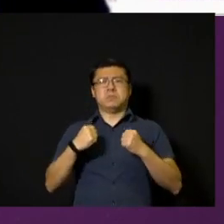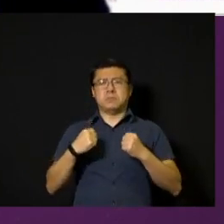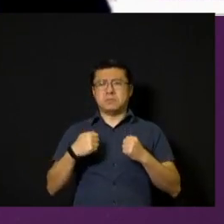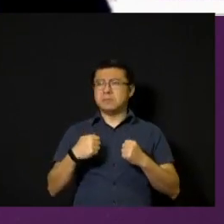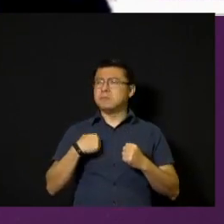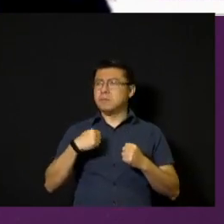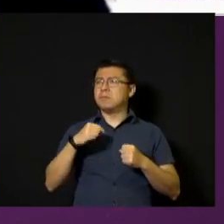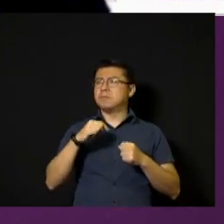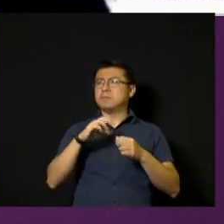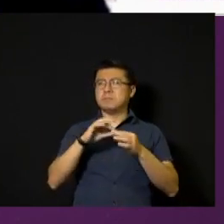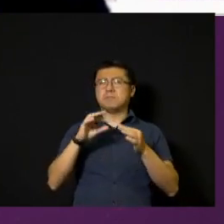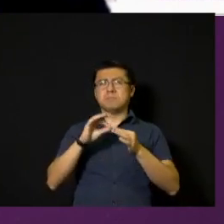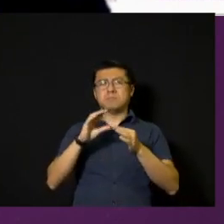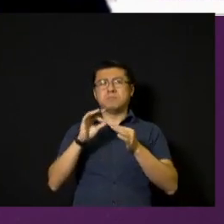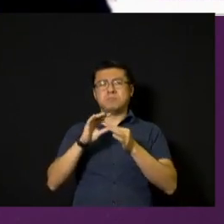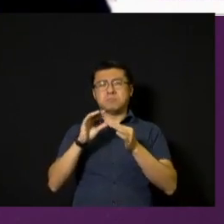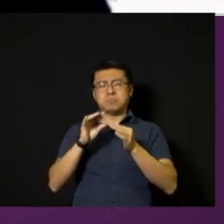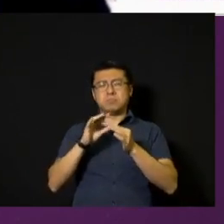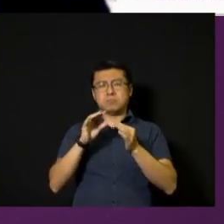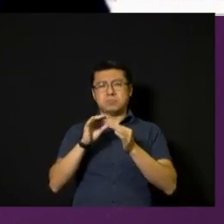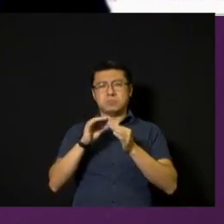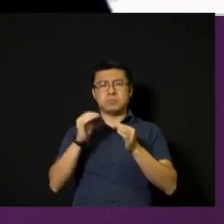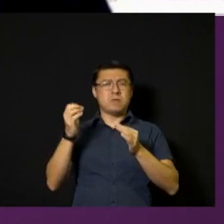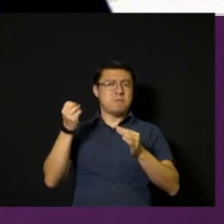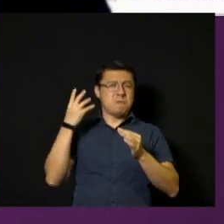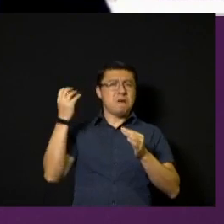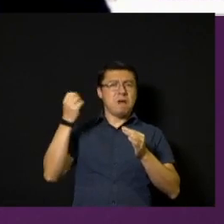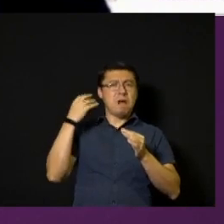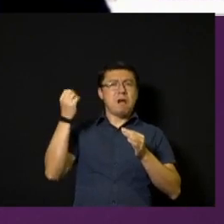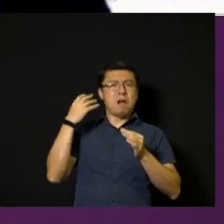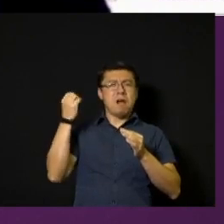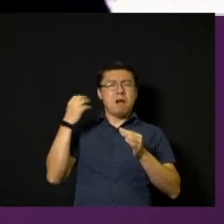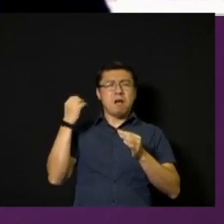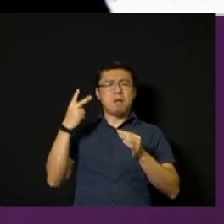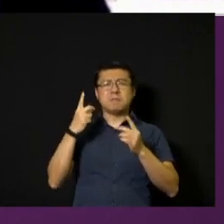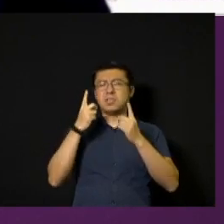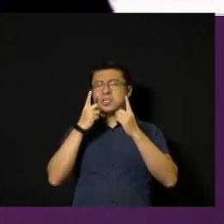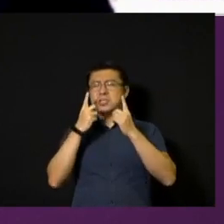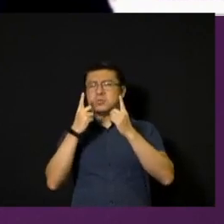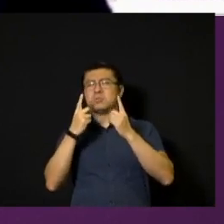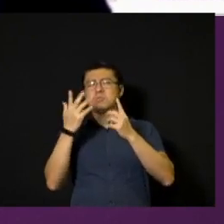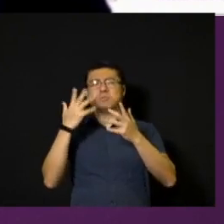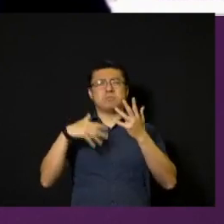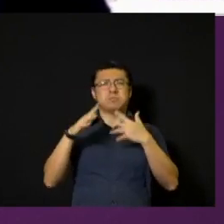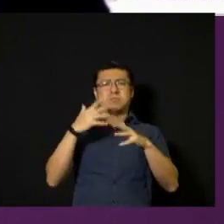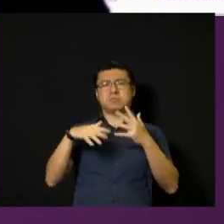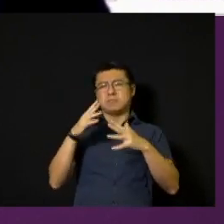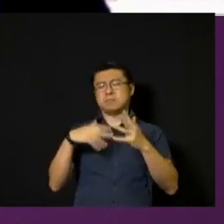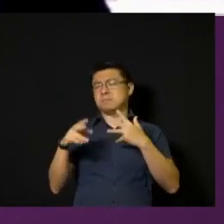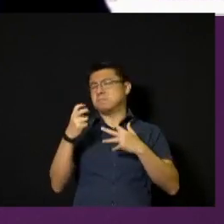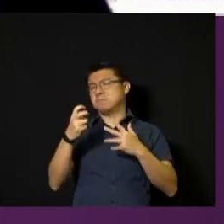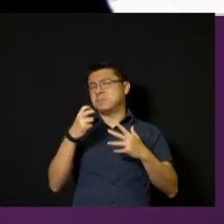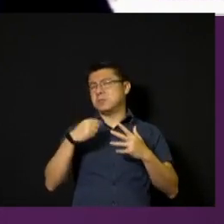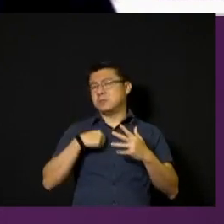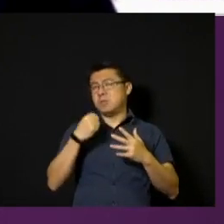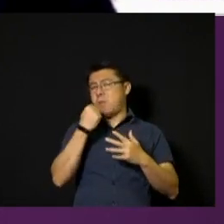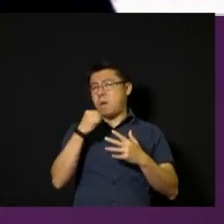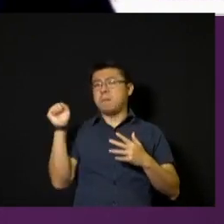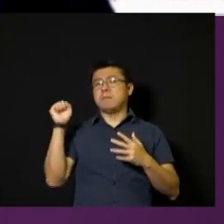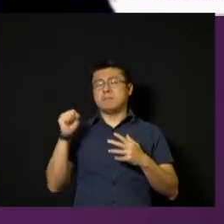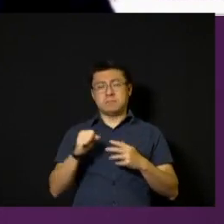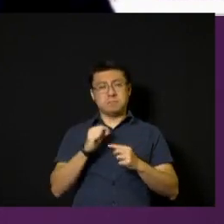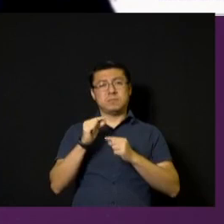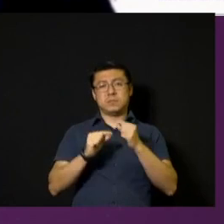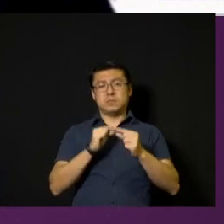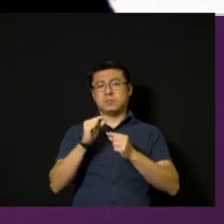saw I was capable of talking in public and I could help other people. I started to find skills I thought I didn't have. I started to